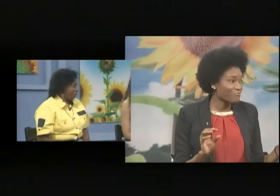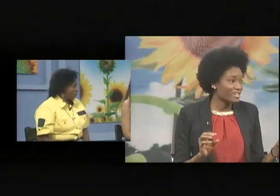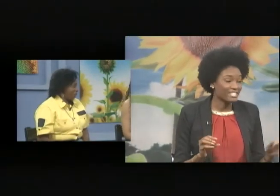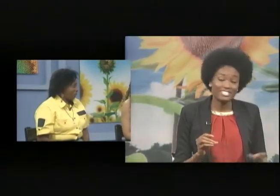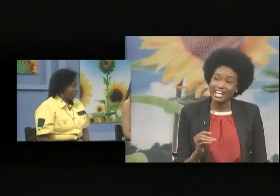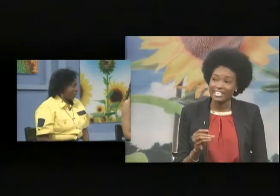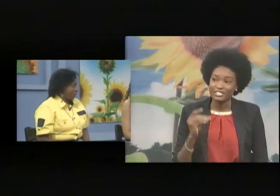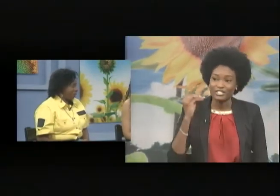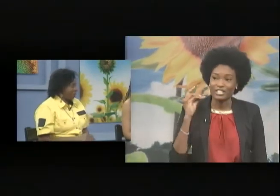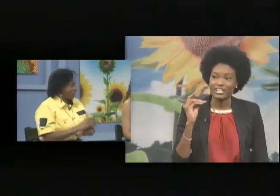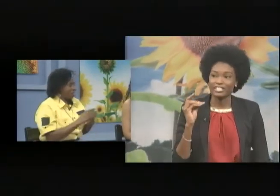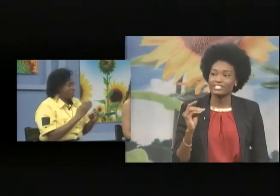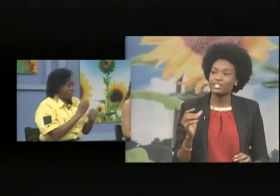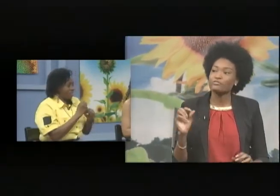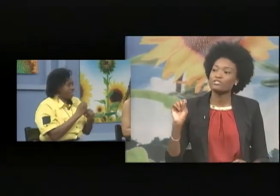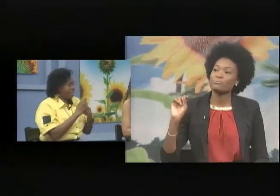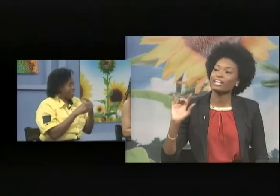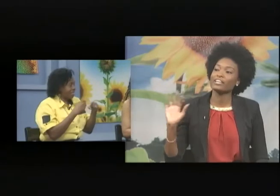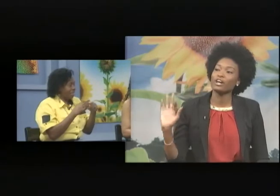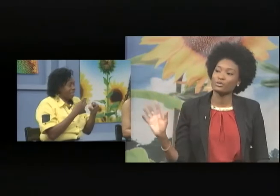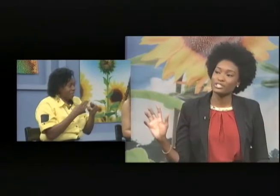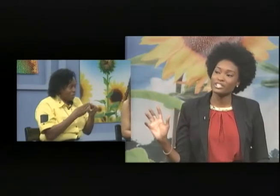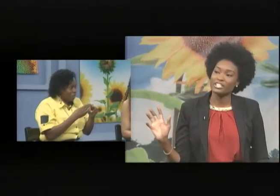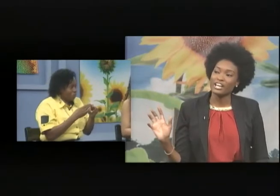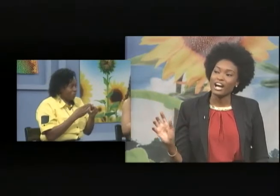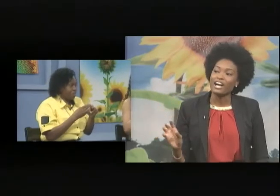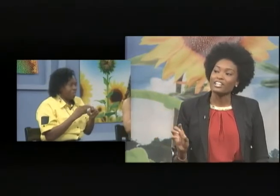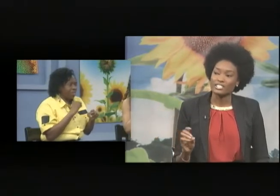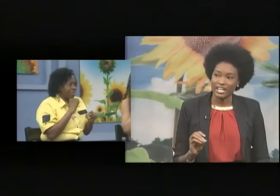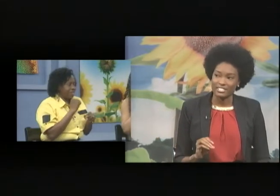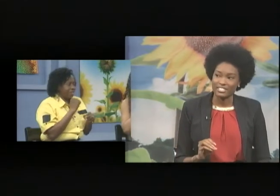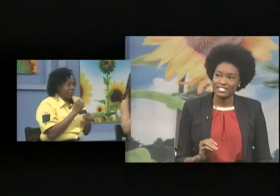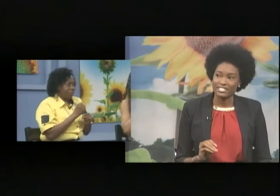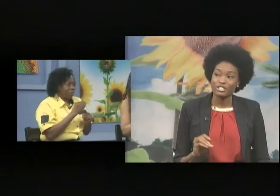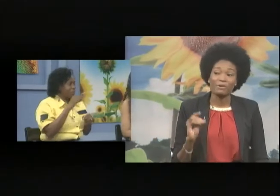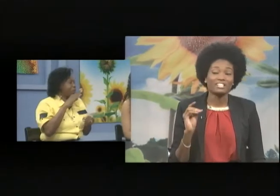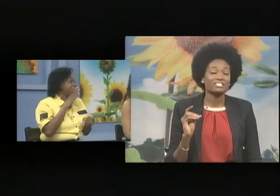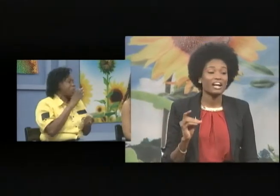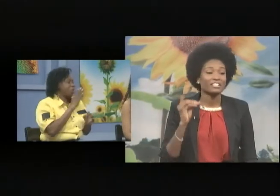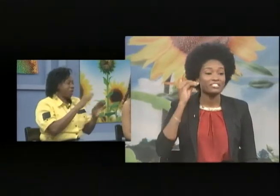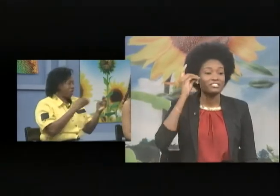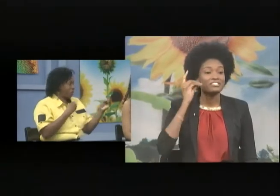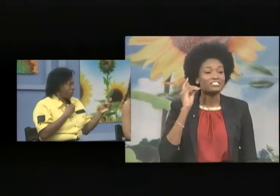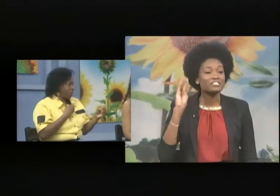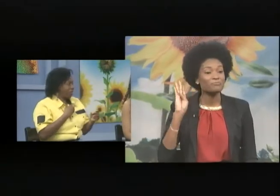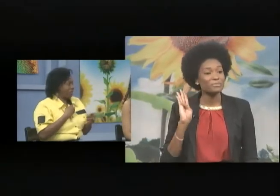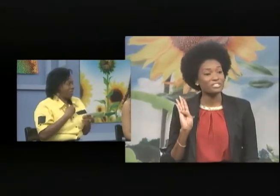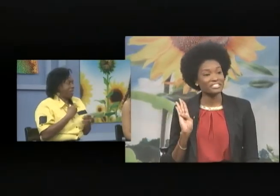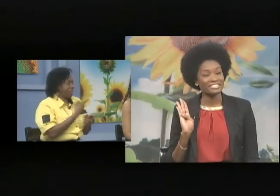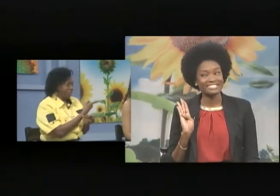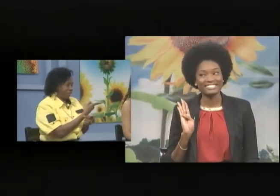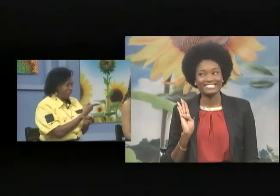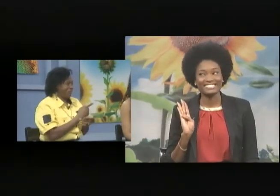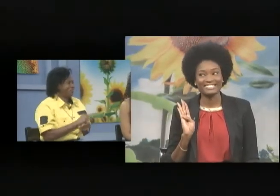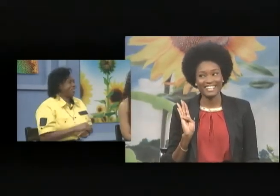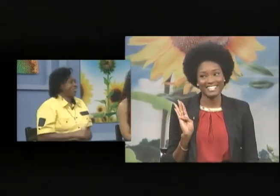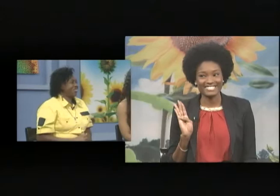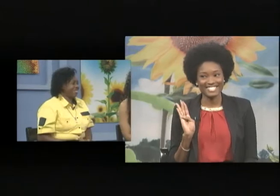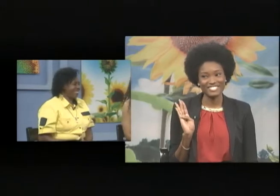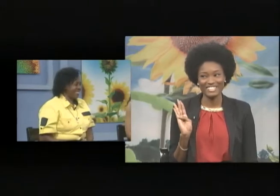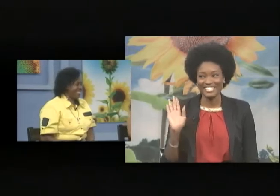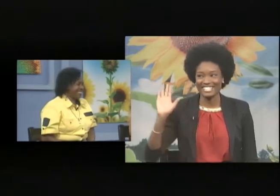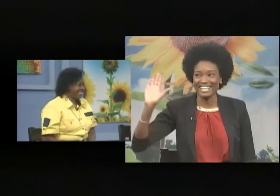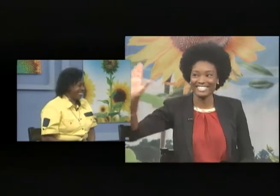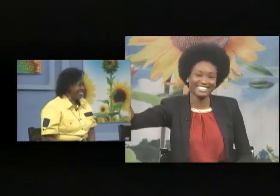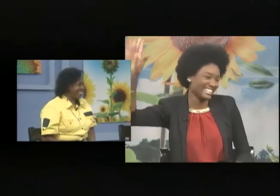given me a sign to say, instead of spelling spell it out first, and then you get a sign too. Yes, so my sign is DZ. Ah! Ah!